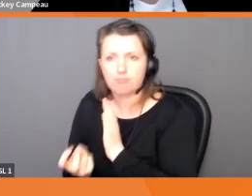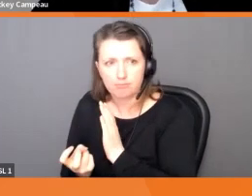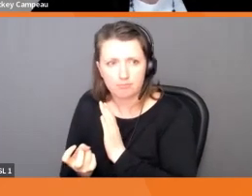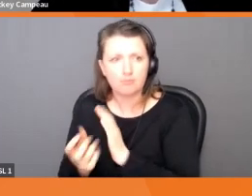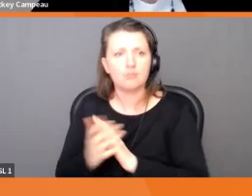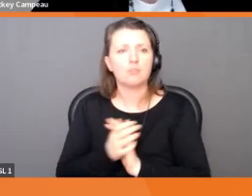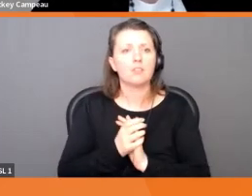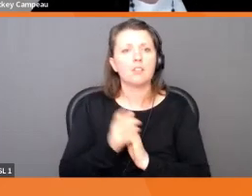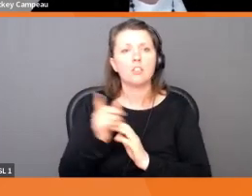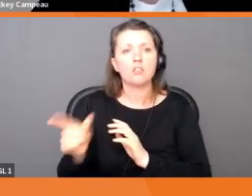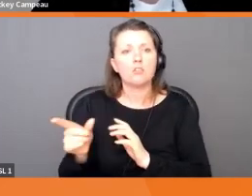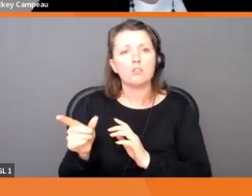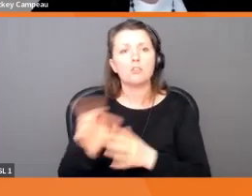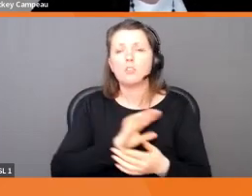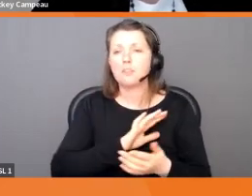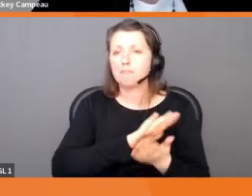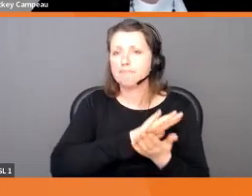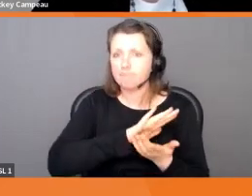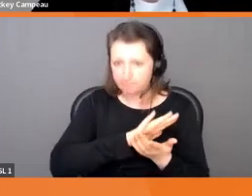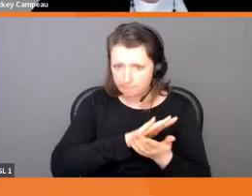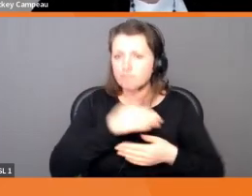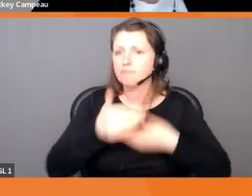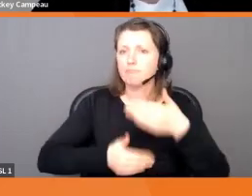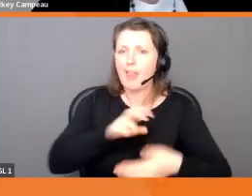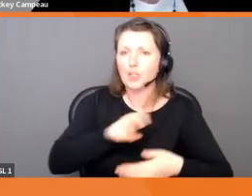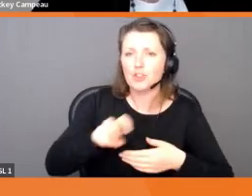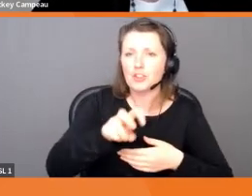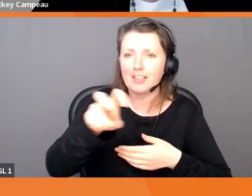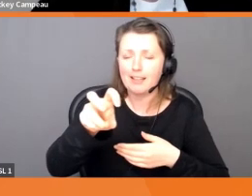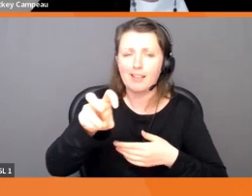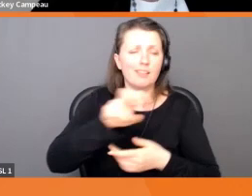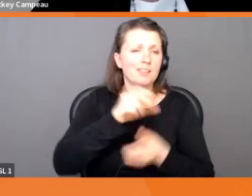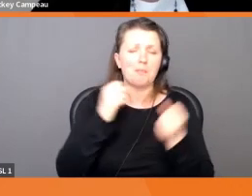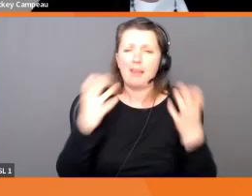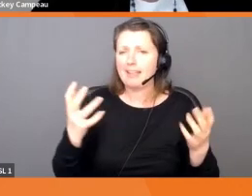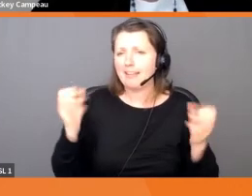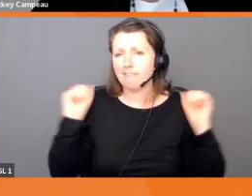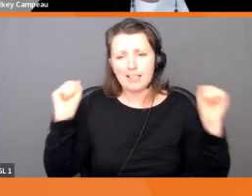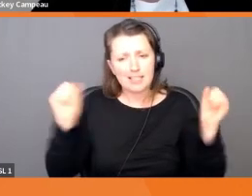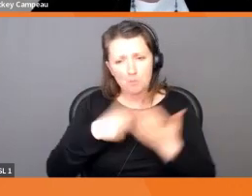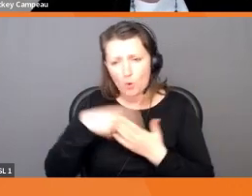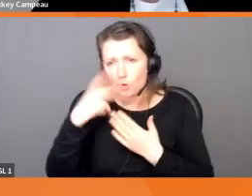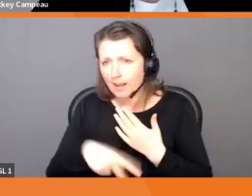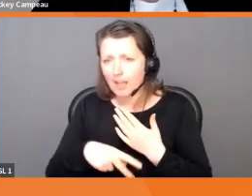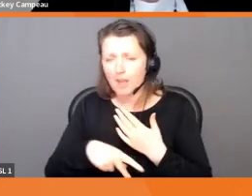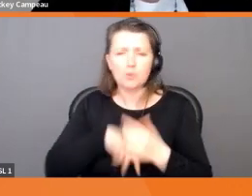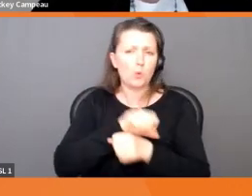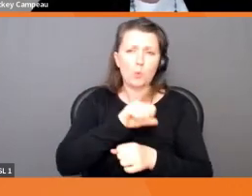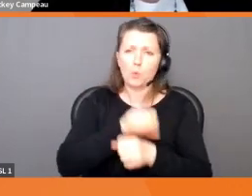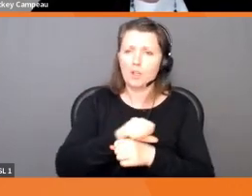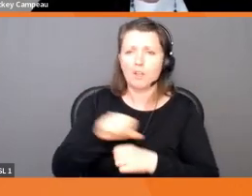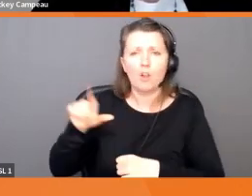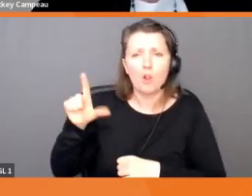member, Denise created innovative yoga, group exercise, physical fitness programming for 16 years at Wilfrid Laurier University in physical